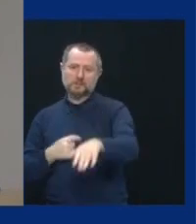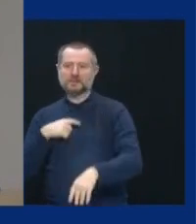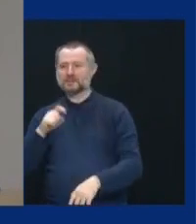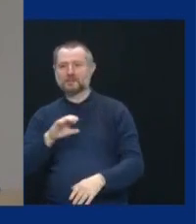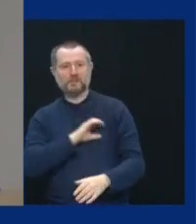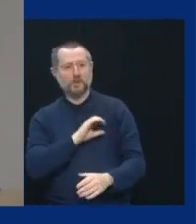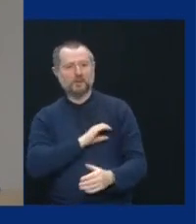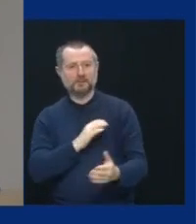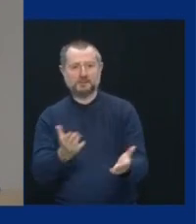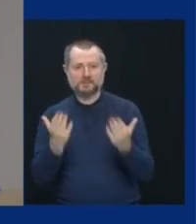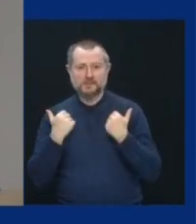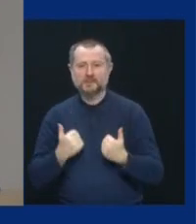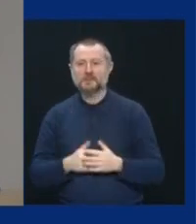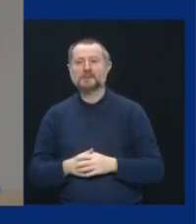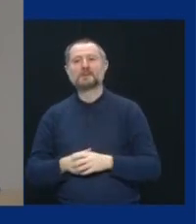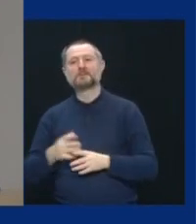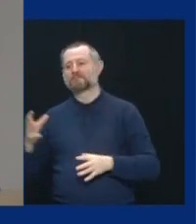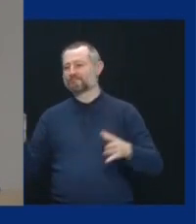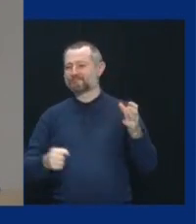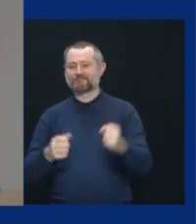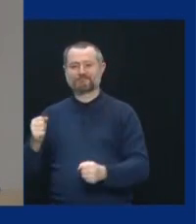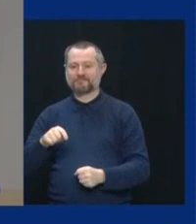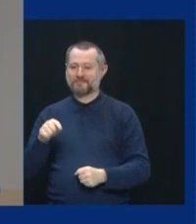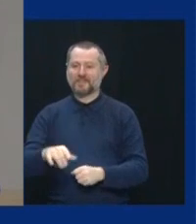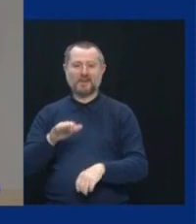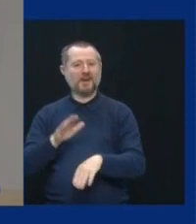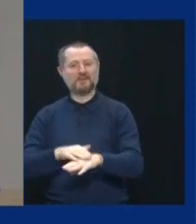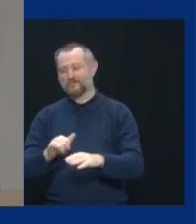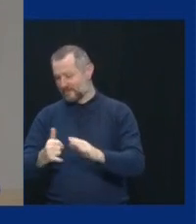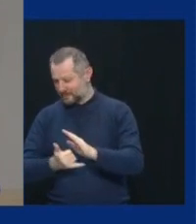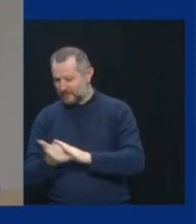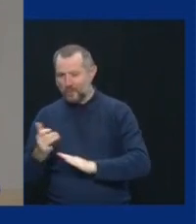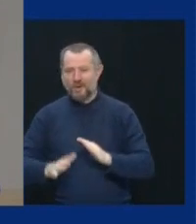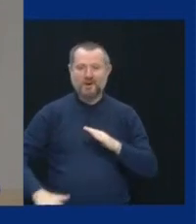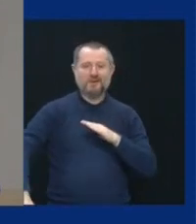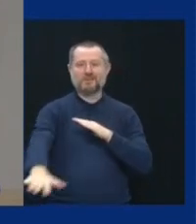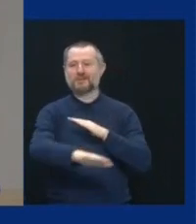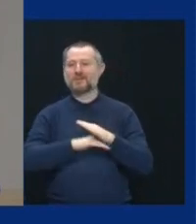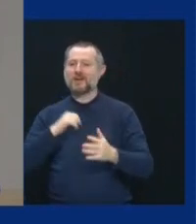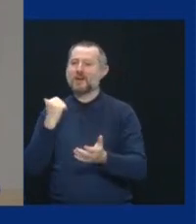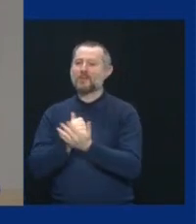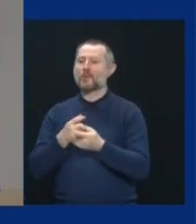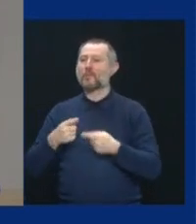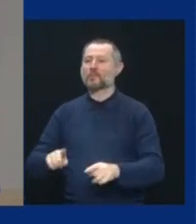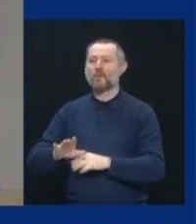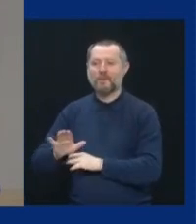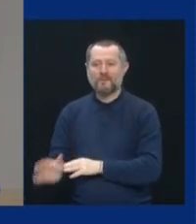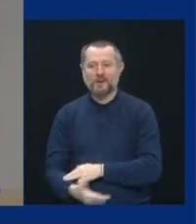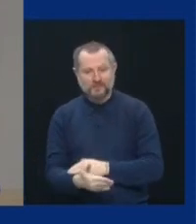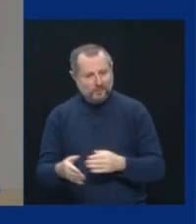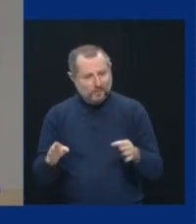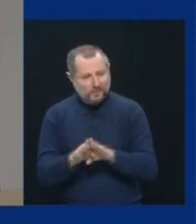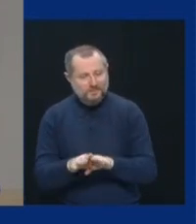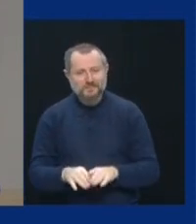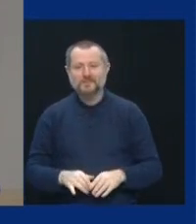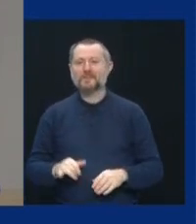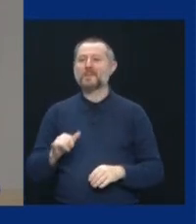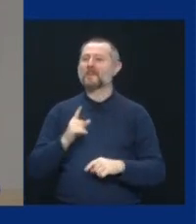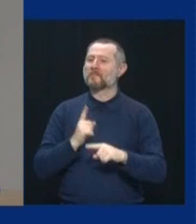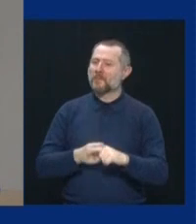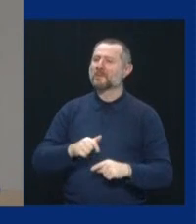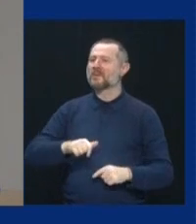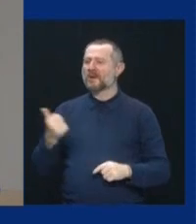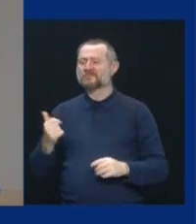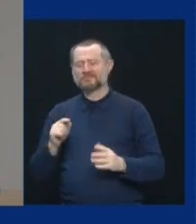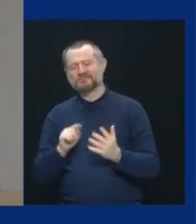We've asked for them to be in stations and on trains. We've asked for them to assist us during the overnight shutdown, but also at other hours.